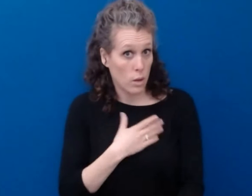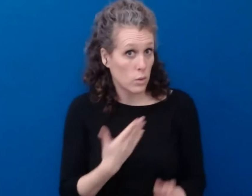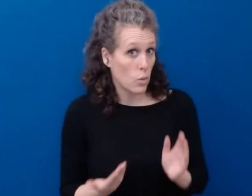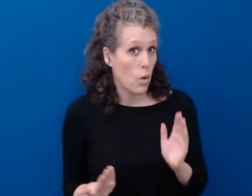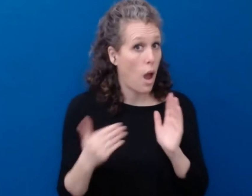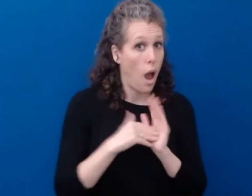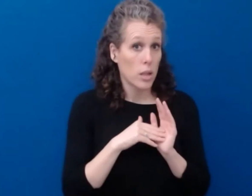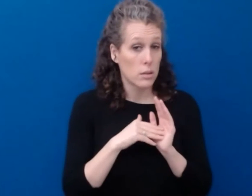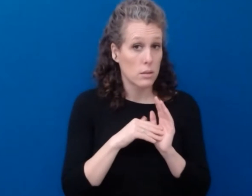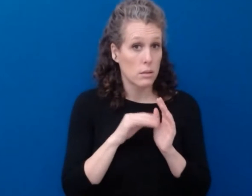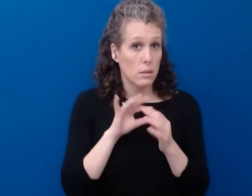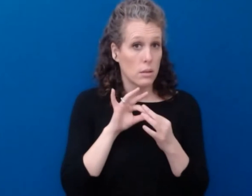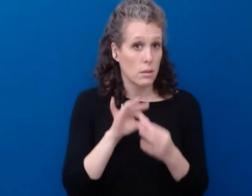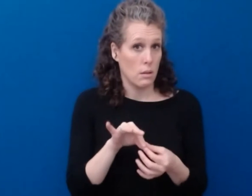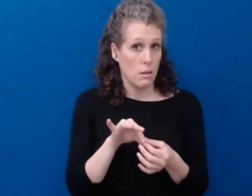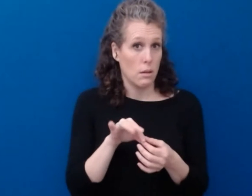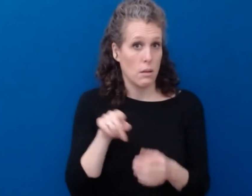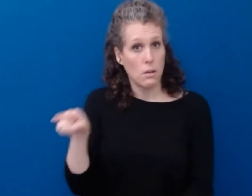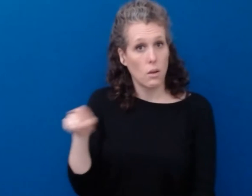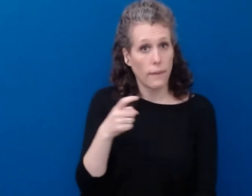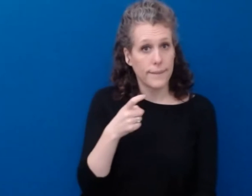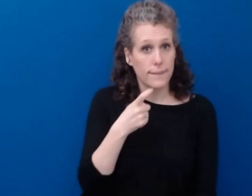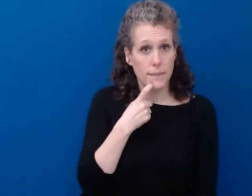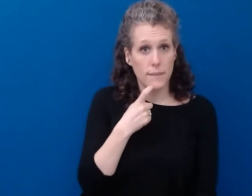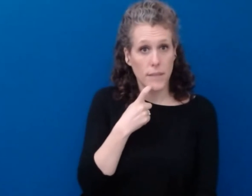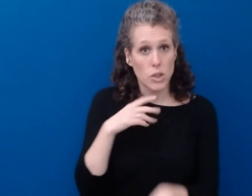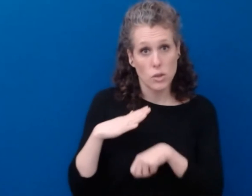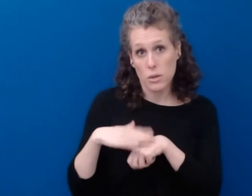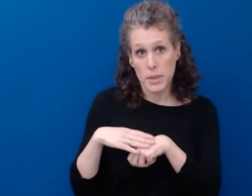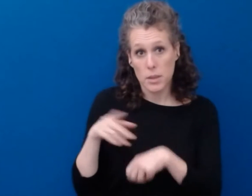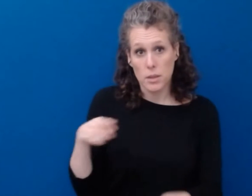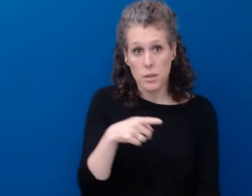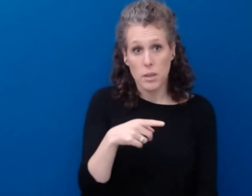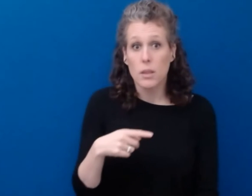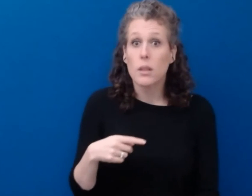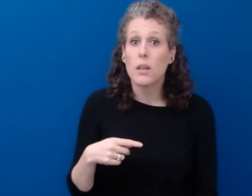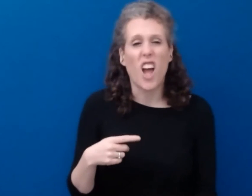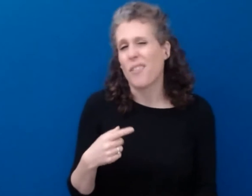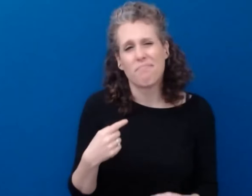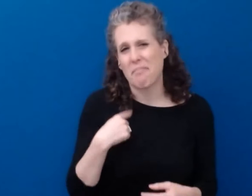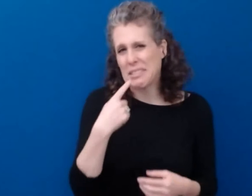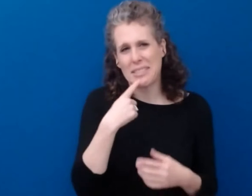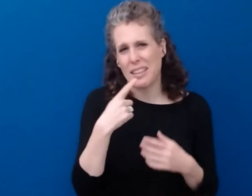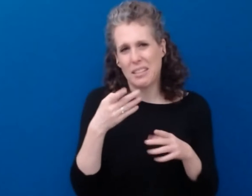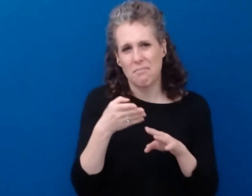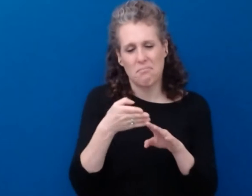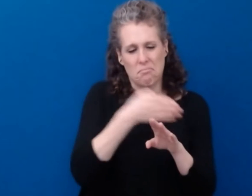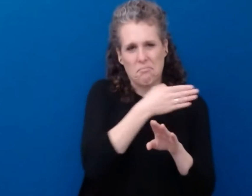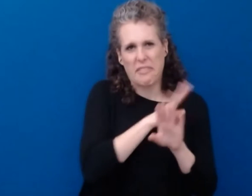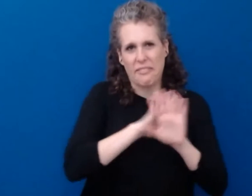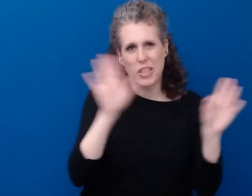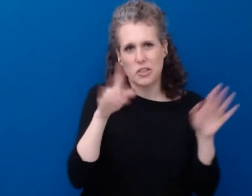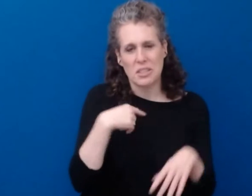that connects to the Finnish? Nothing that I have not already mentioned, I would say.